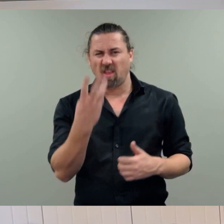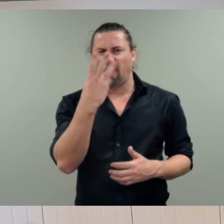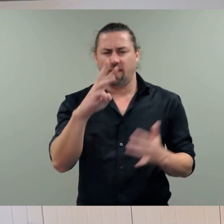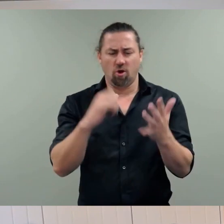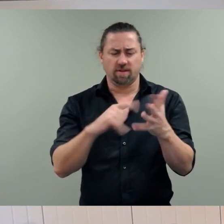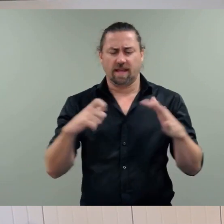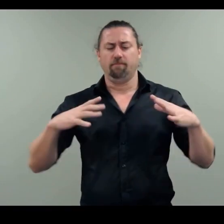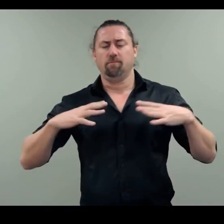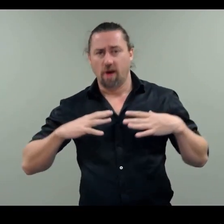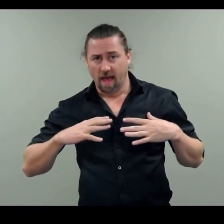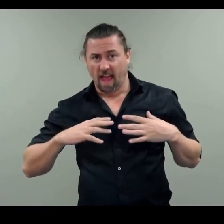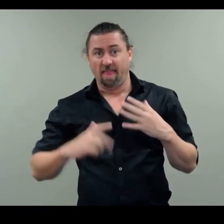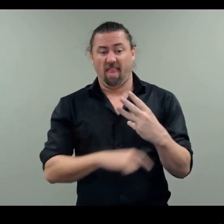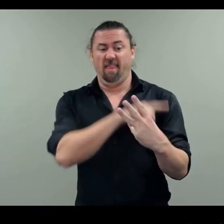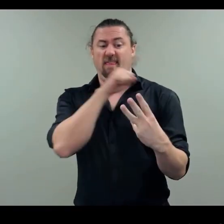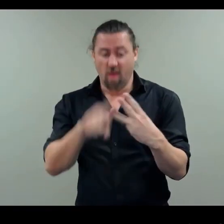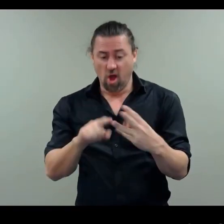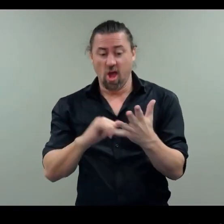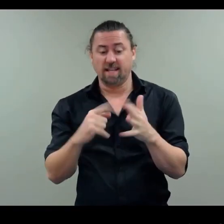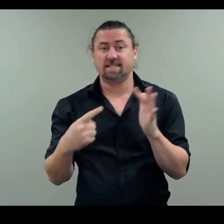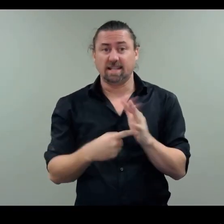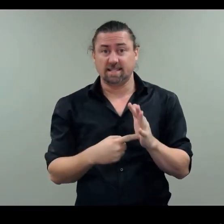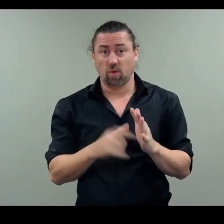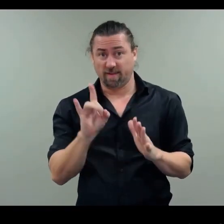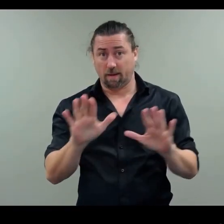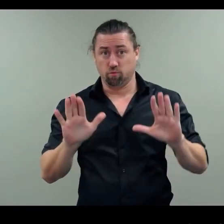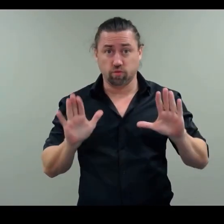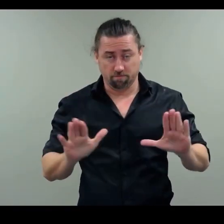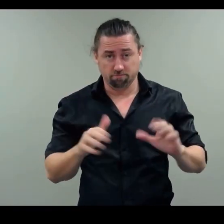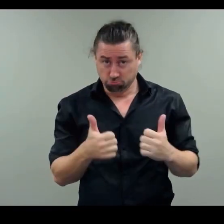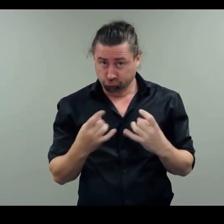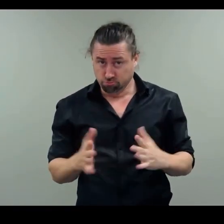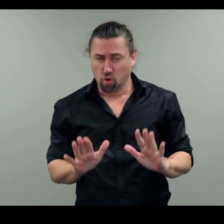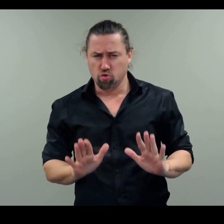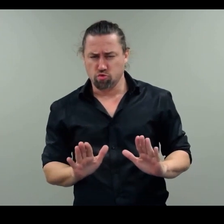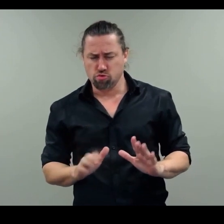Great, let's have 30 seconds of rest before we go into our third set.